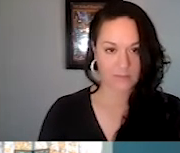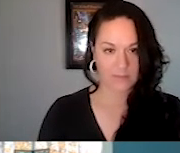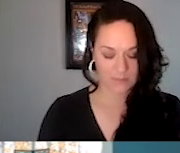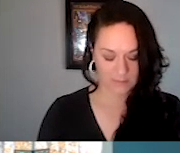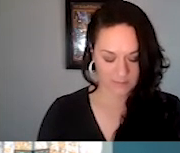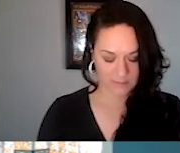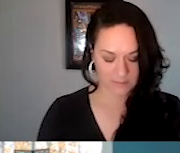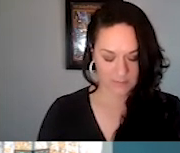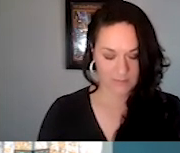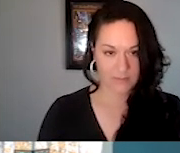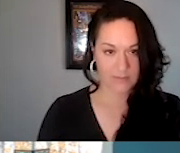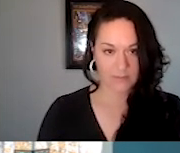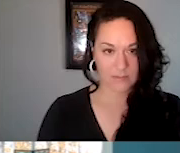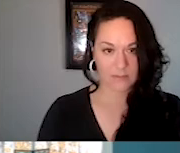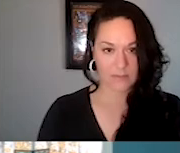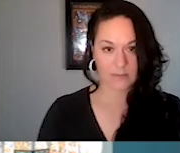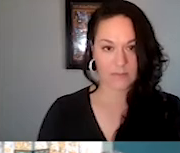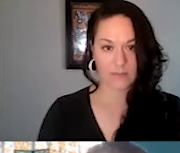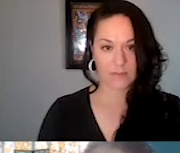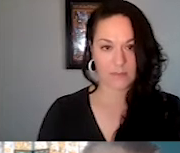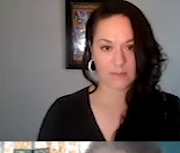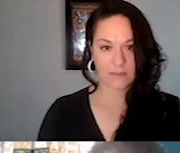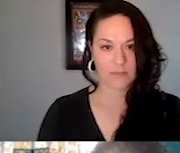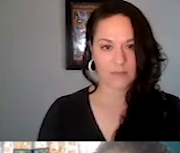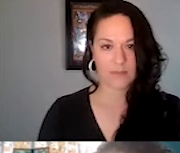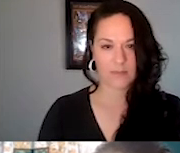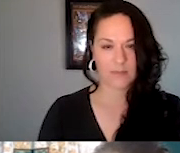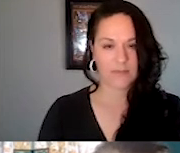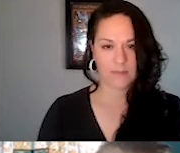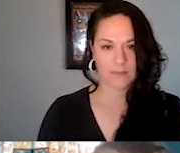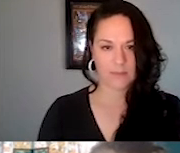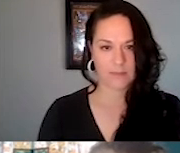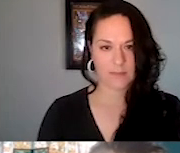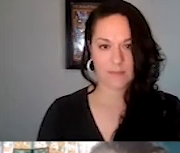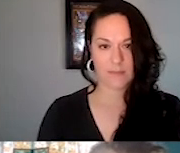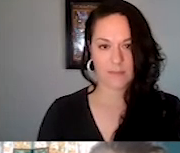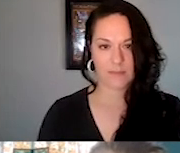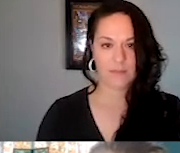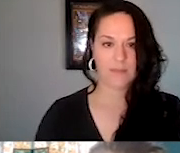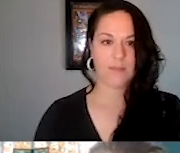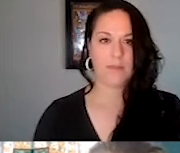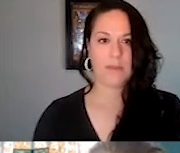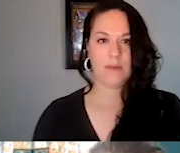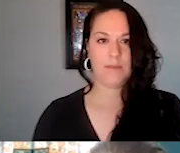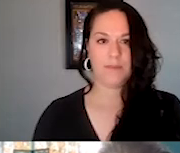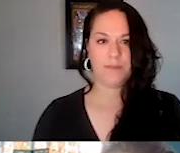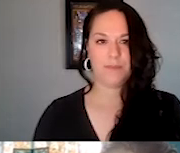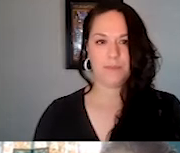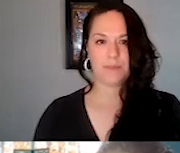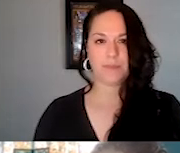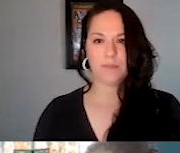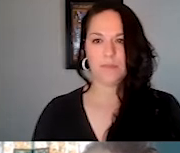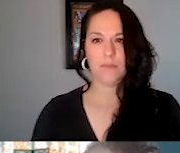So next slide, please. So what's the problem with Delta-8? Well, there's a gigantic